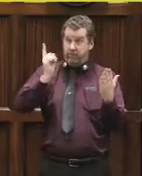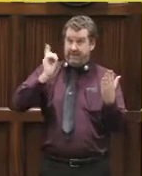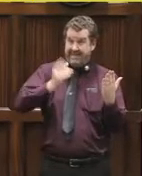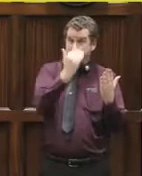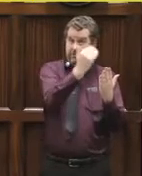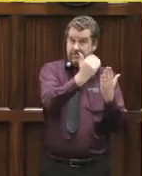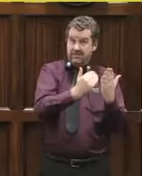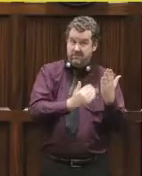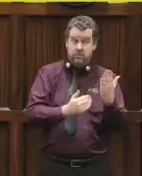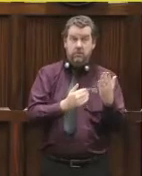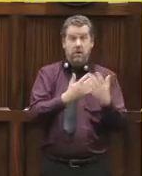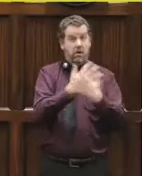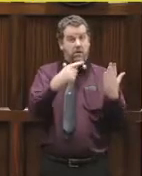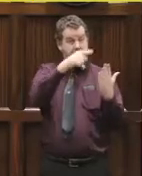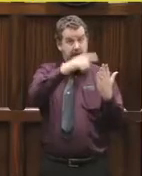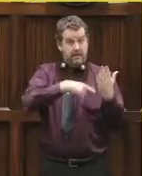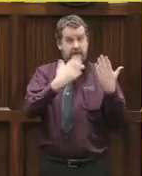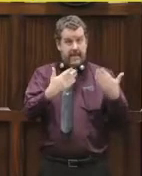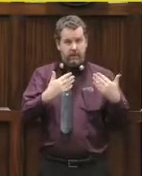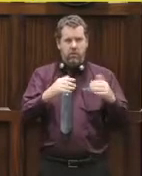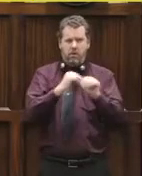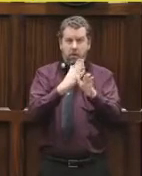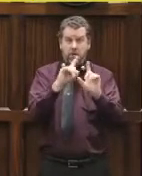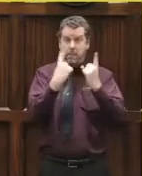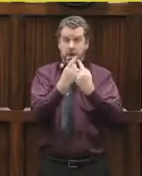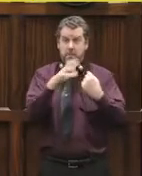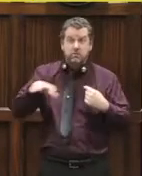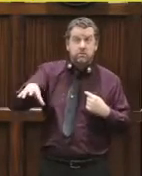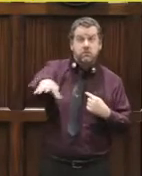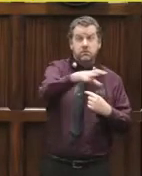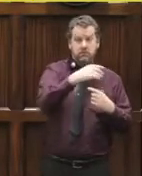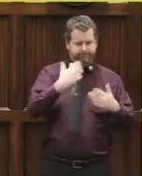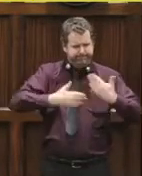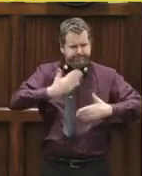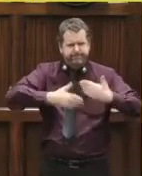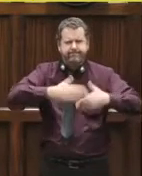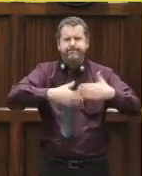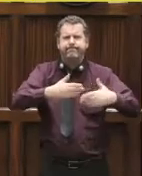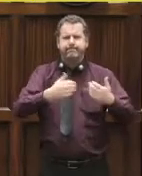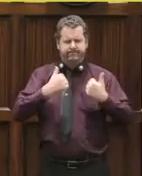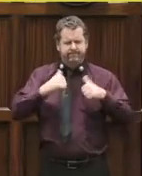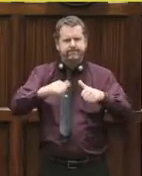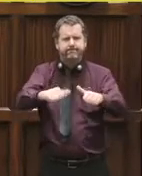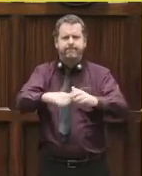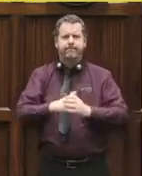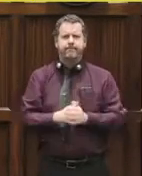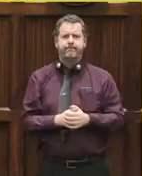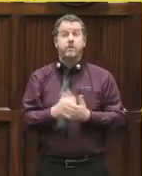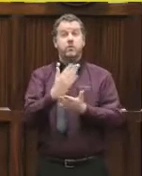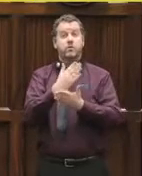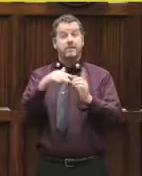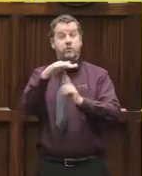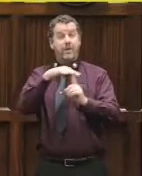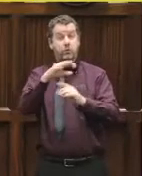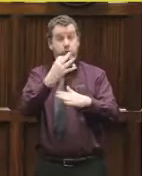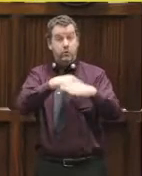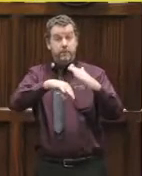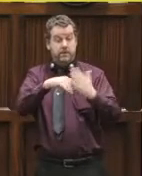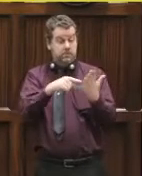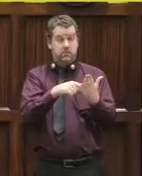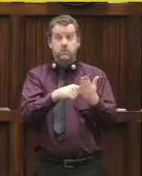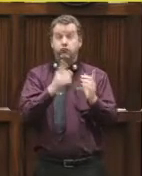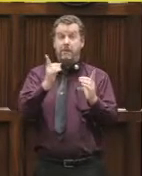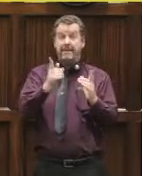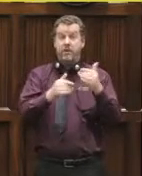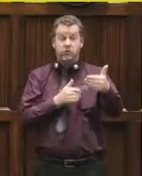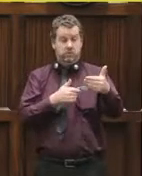already being actively advanced by all of the departments. In some cases, the government has gone beyond the recommendations